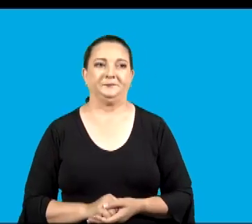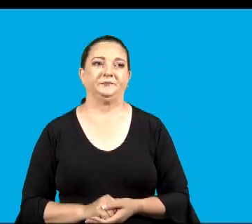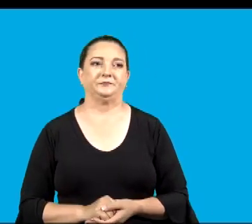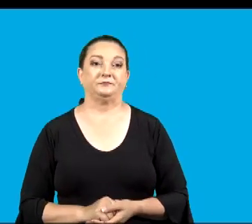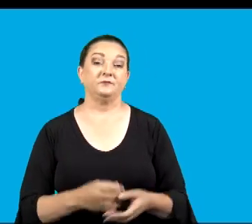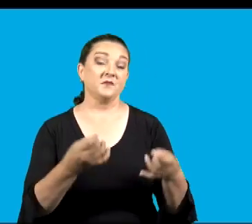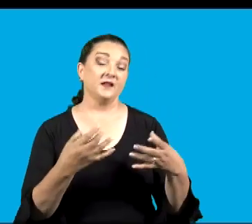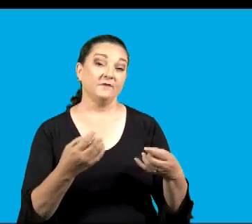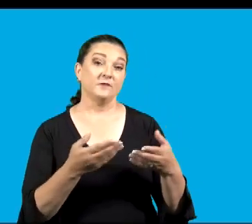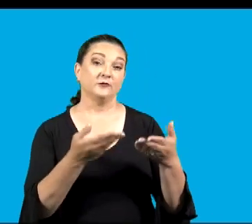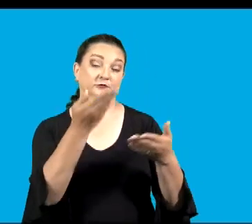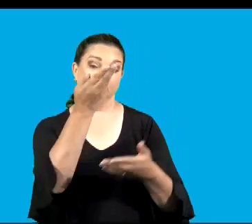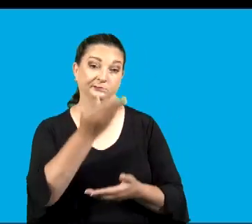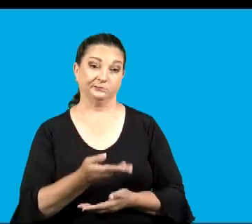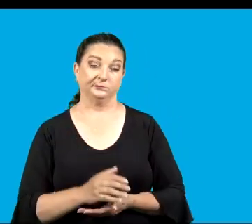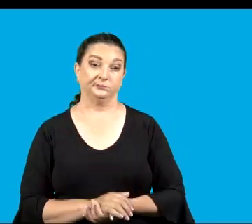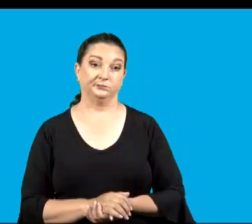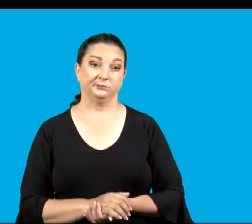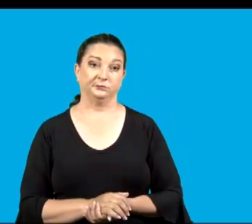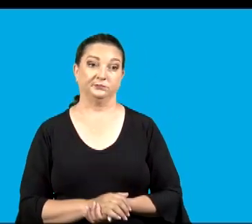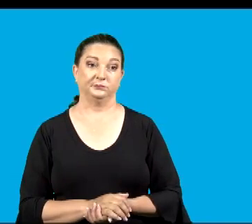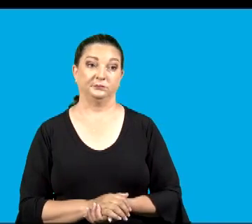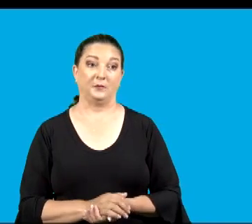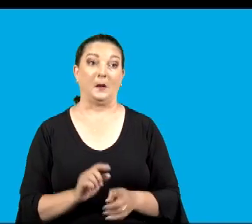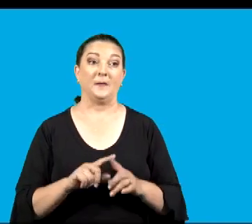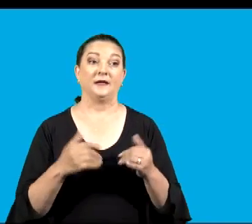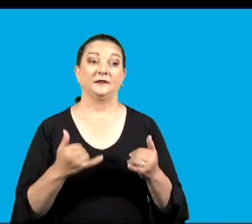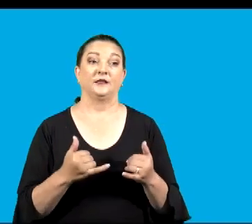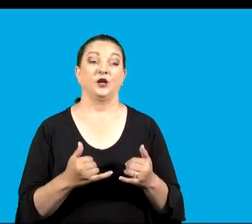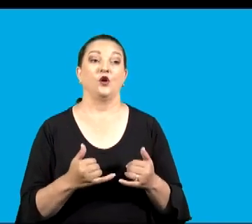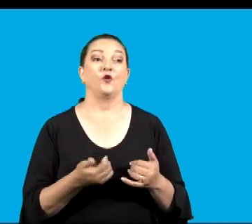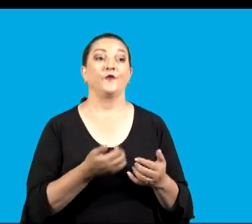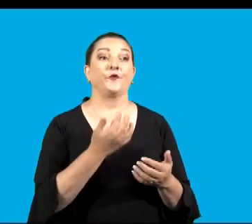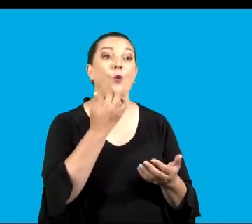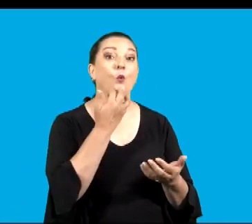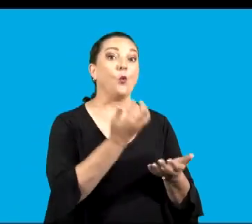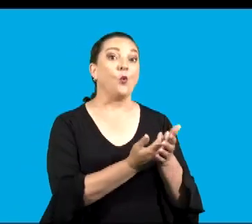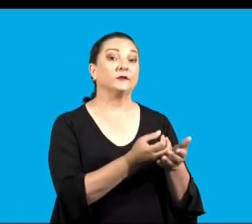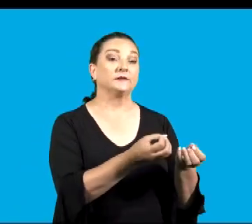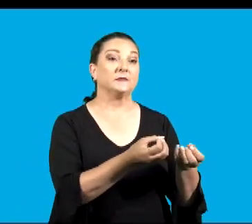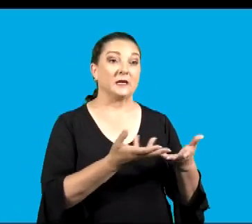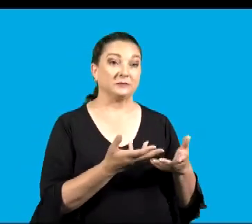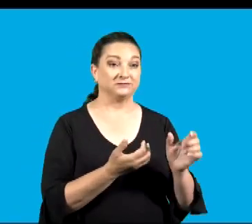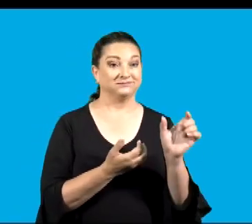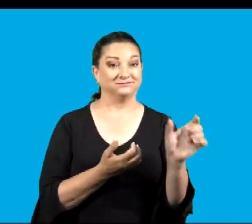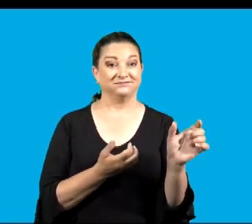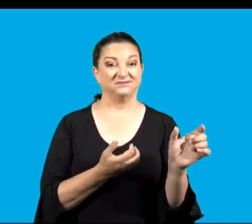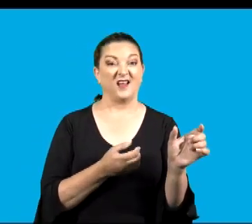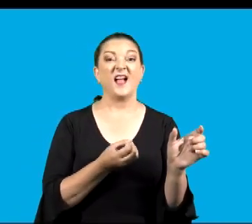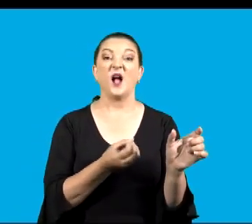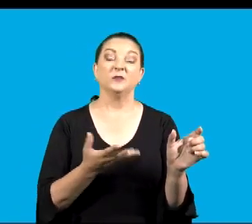And here is the information. So we are told the balance of awesome supplies in the creditors ledger